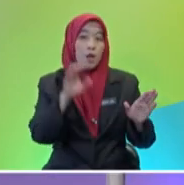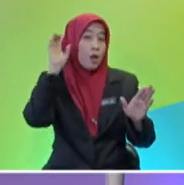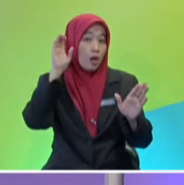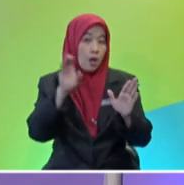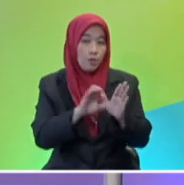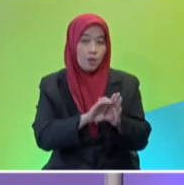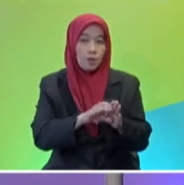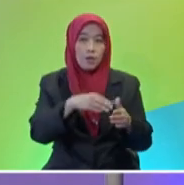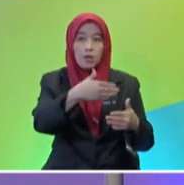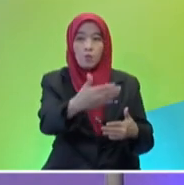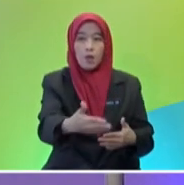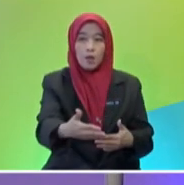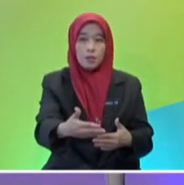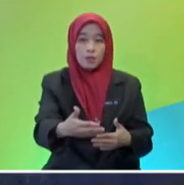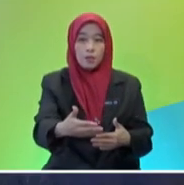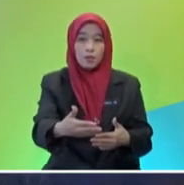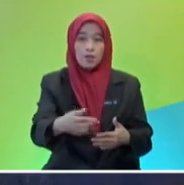Okay, next one is this one.